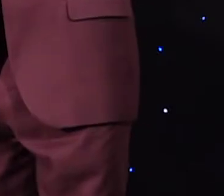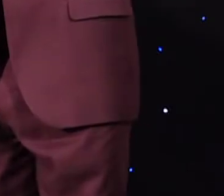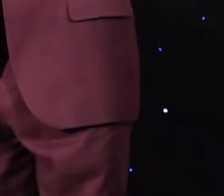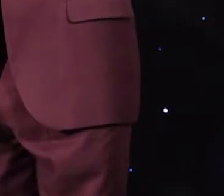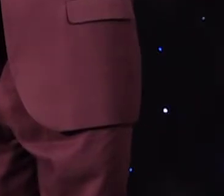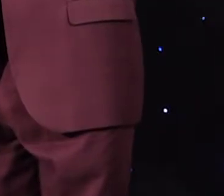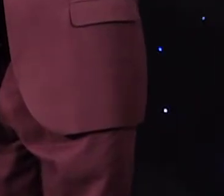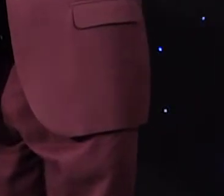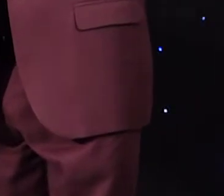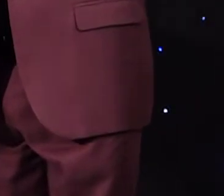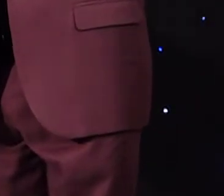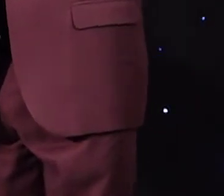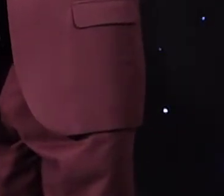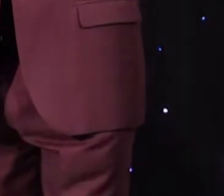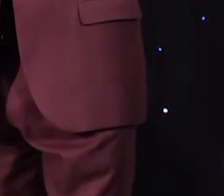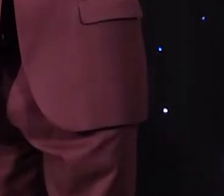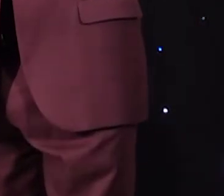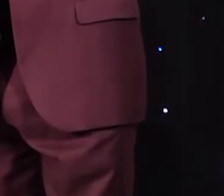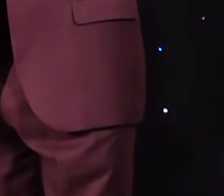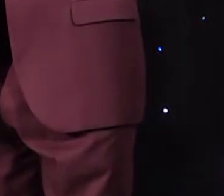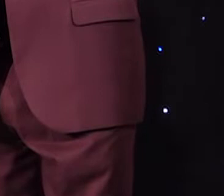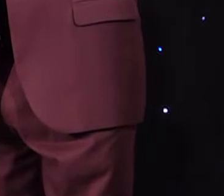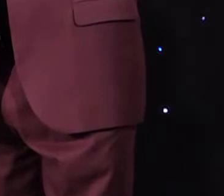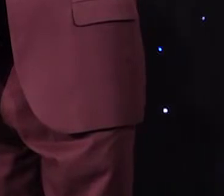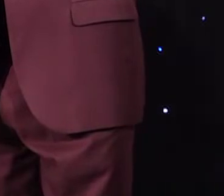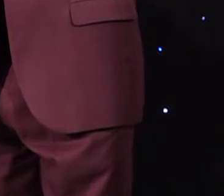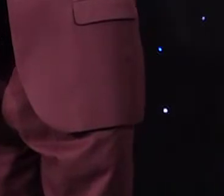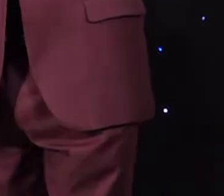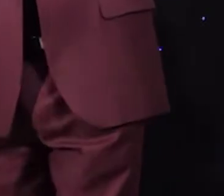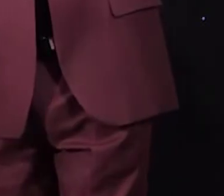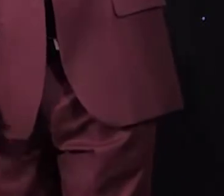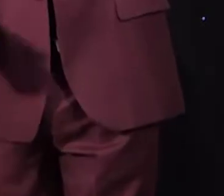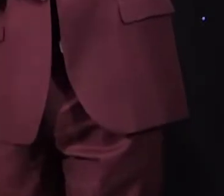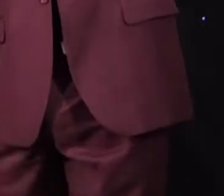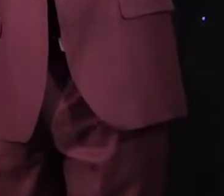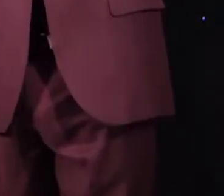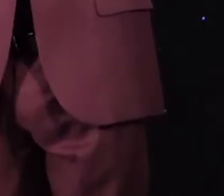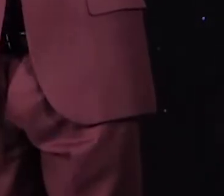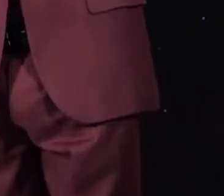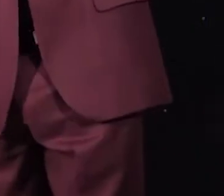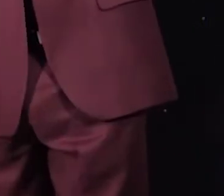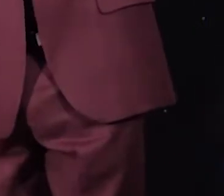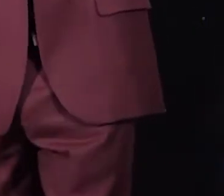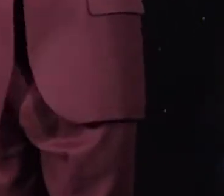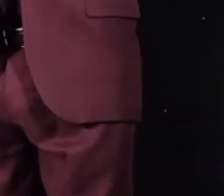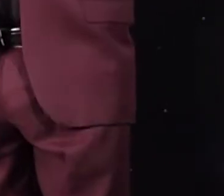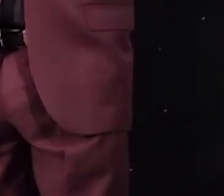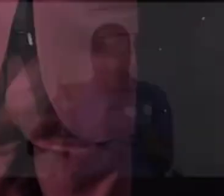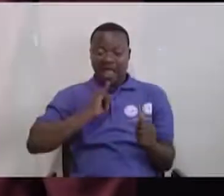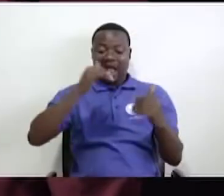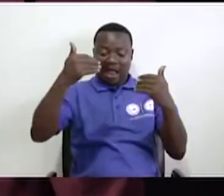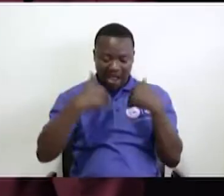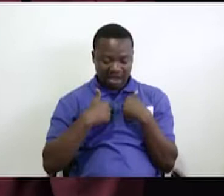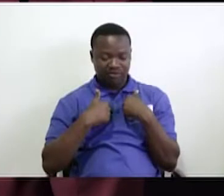one who never disobey the father and his heart to him, say, everything I have. Now, there one yas wording, na